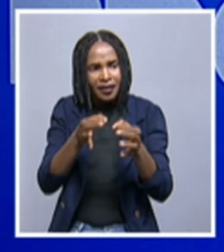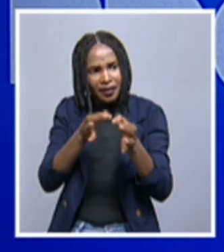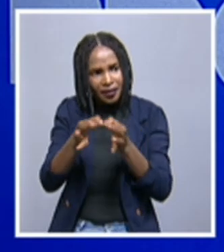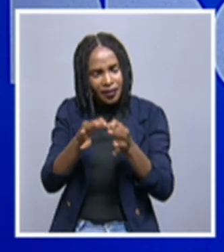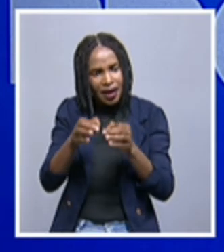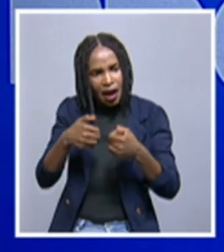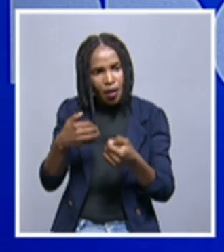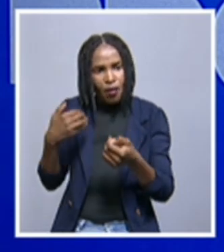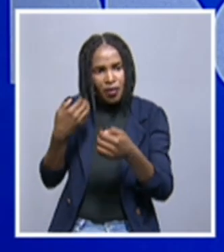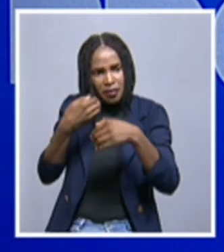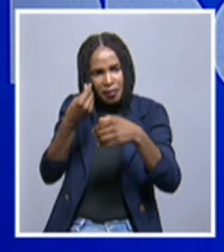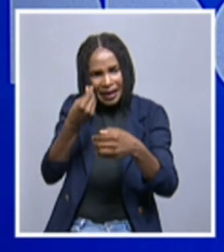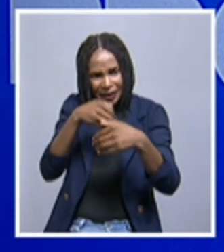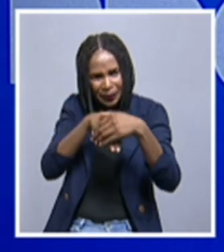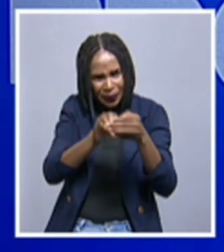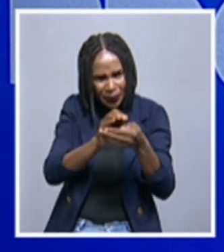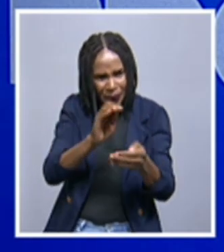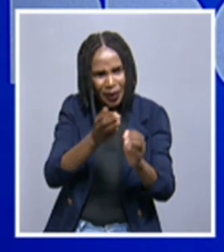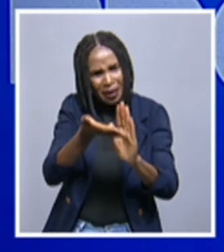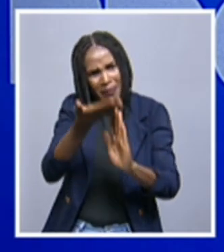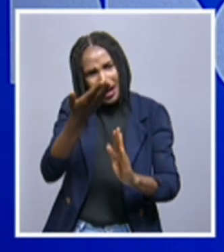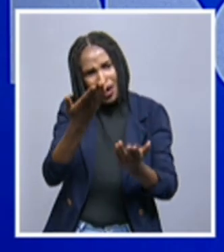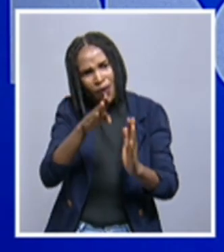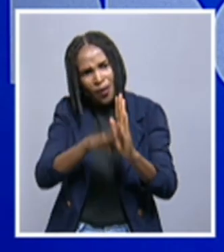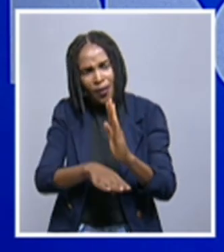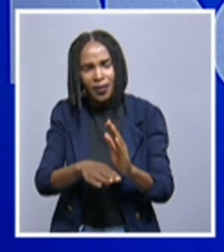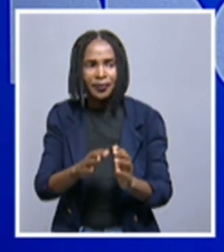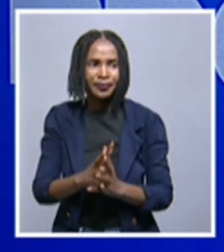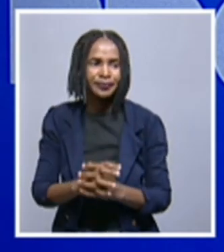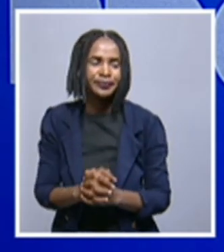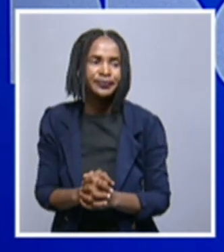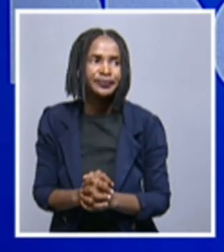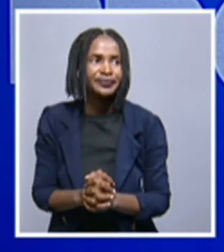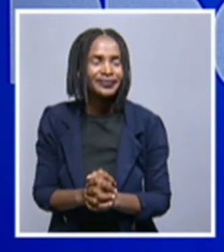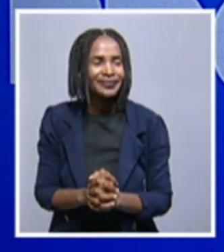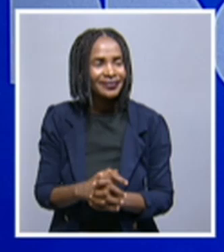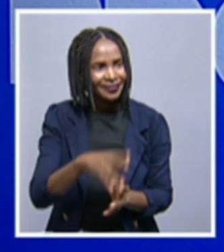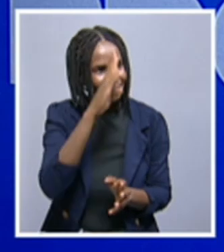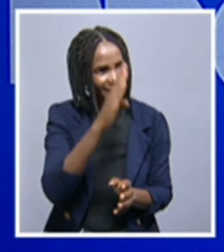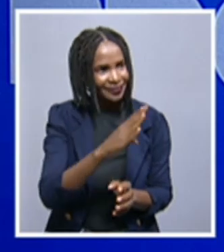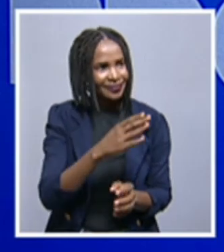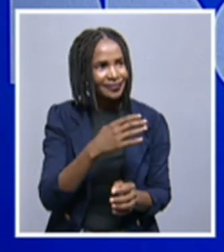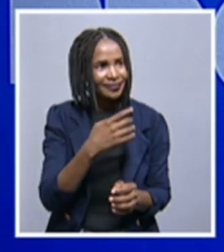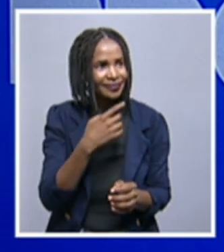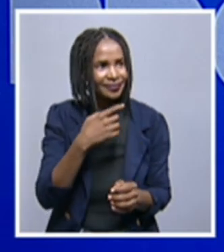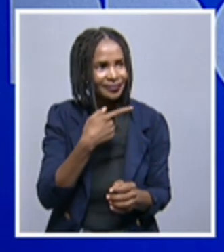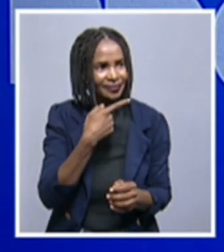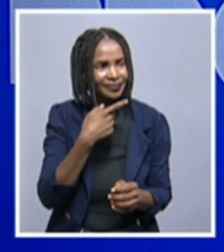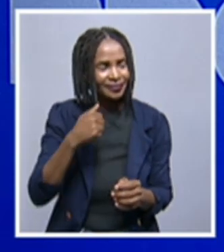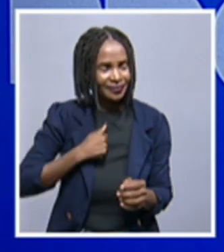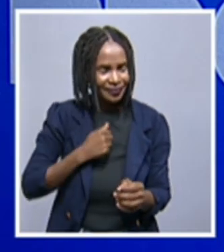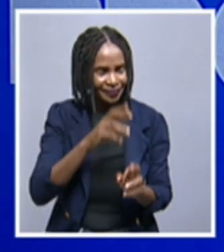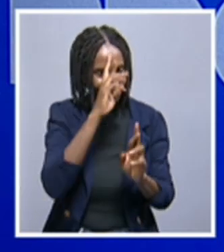election period. Mr. Shipanga, good evening and thank you so much for being here. Evening. Thank you for hosting me. Yeah. Now, we do understand that